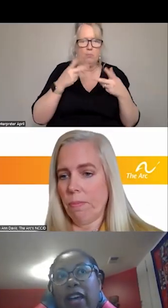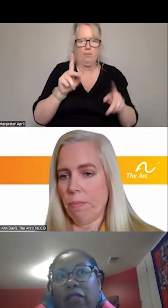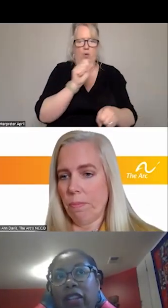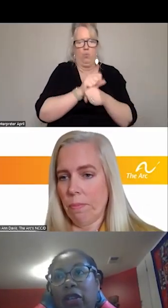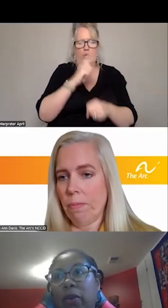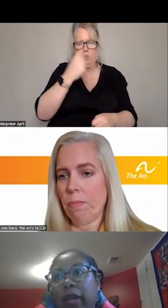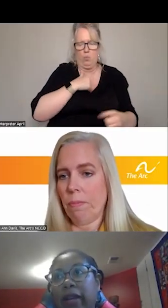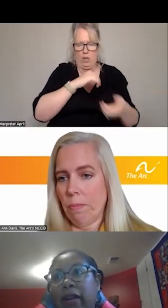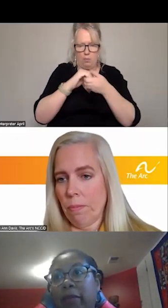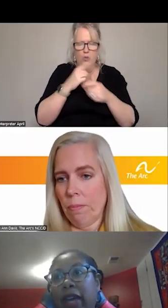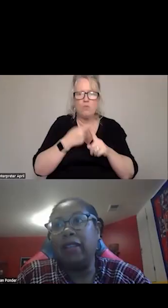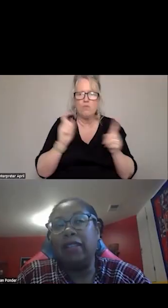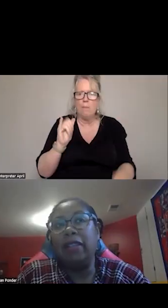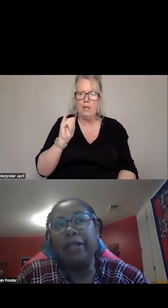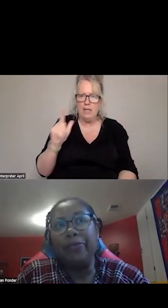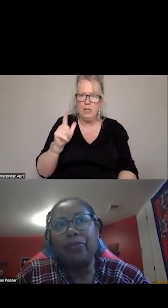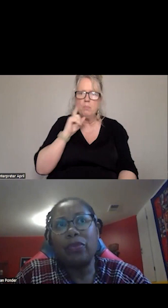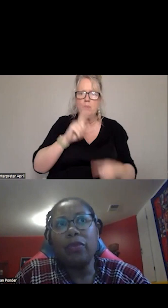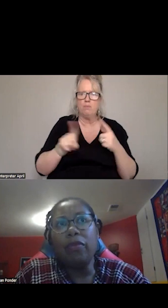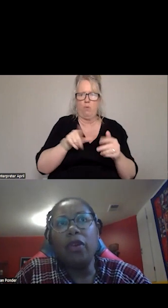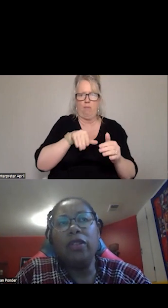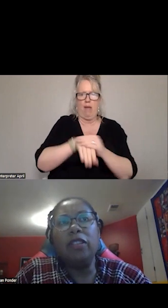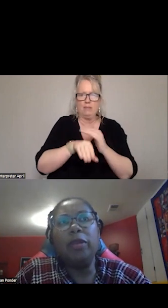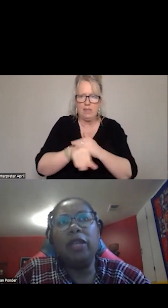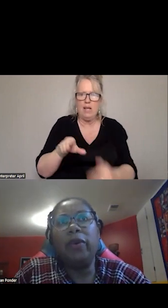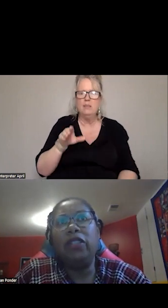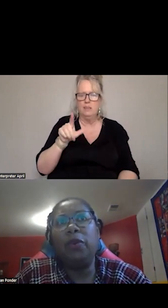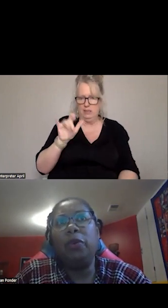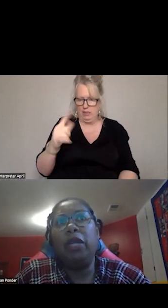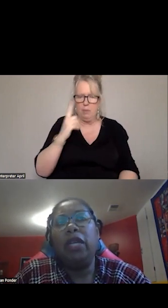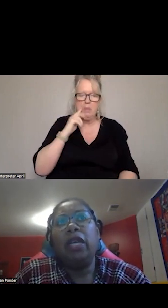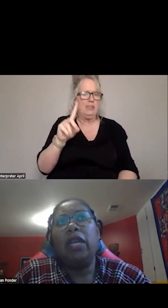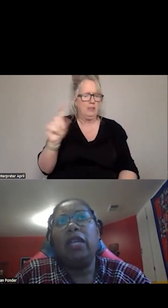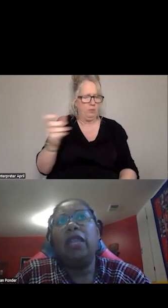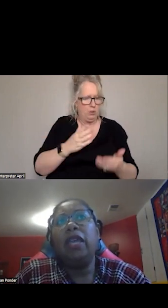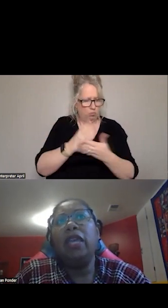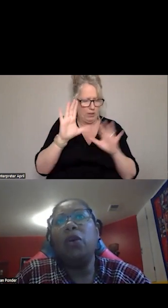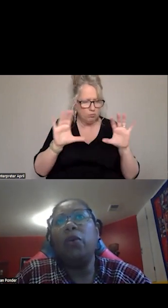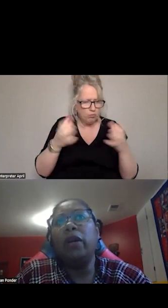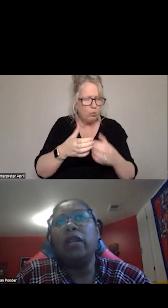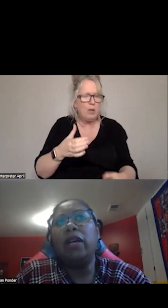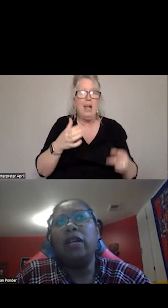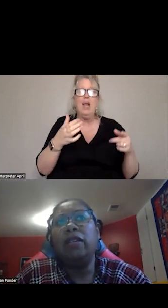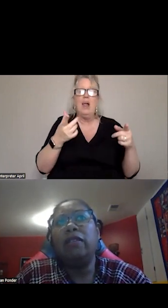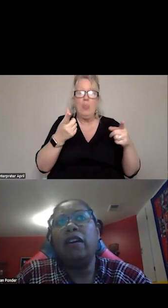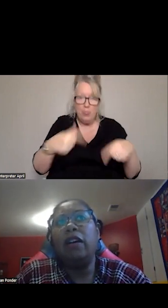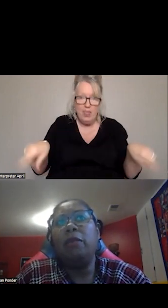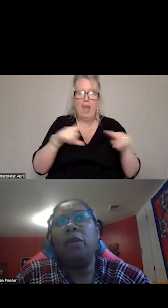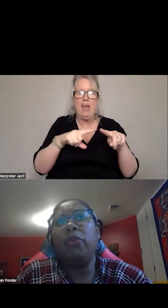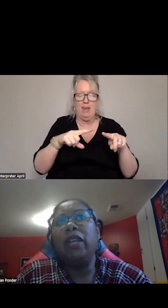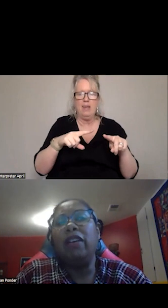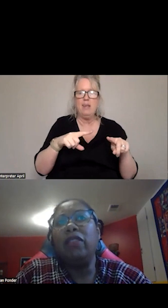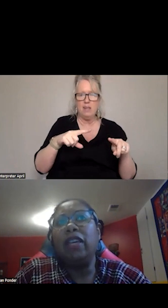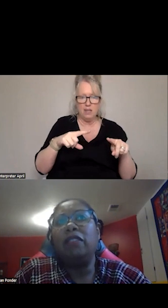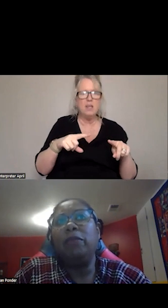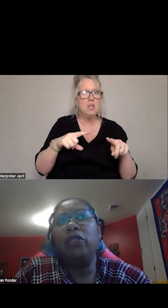partners out of Illinois, Access Living, a disability rights group. And they organized